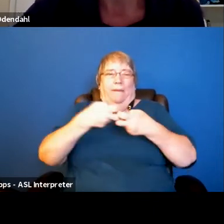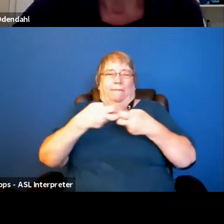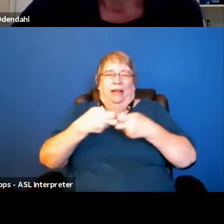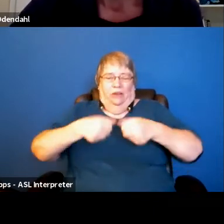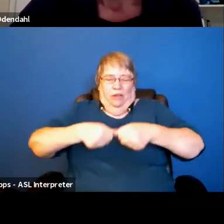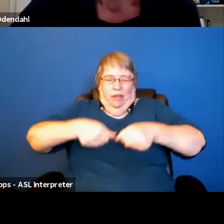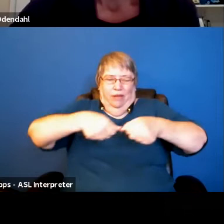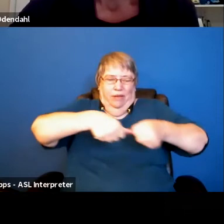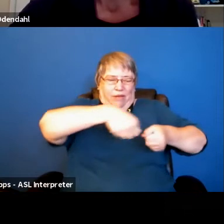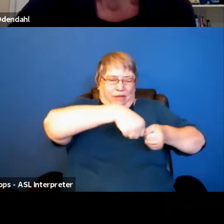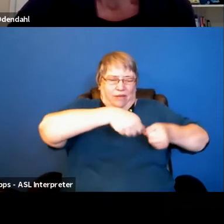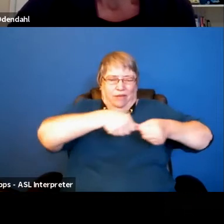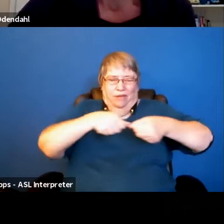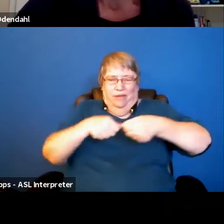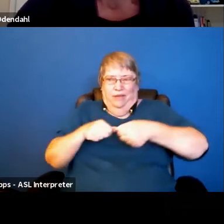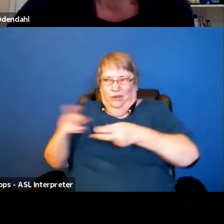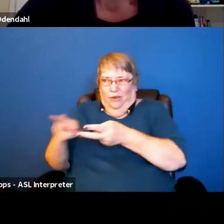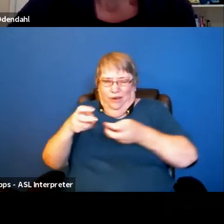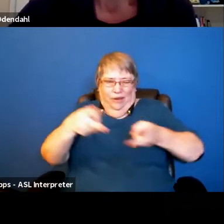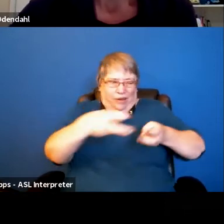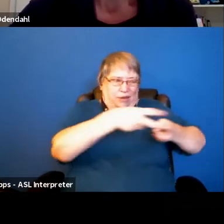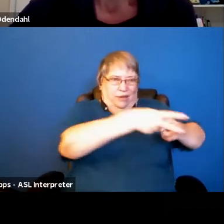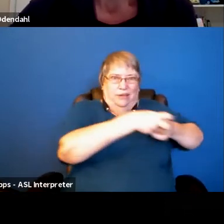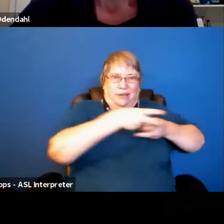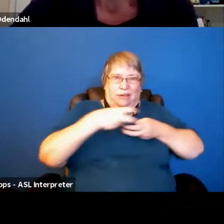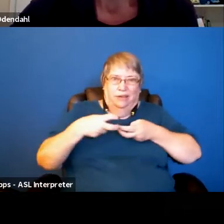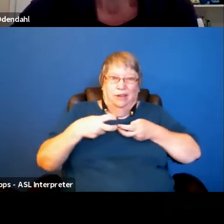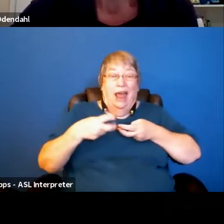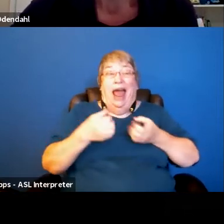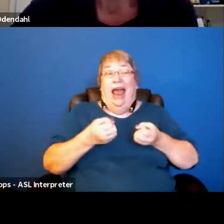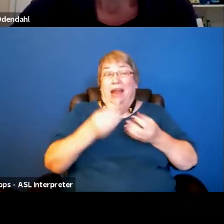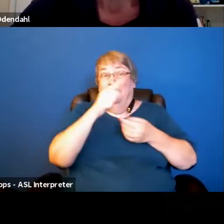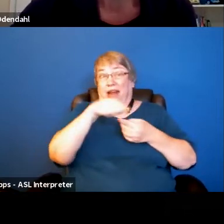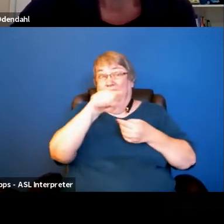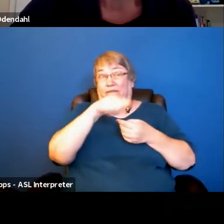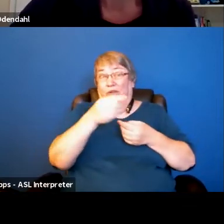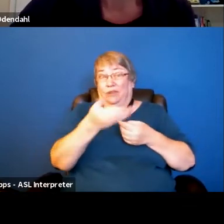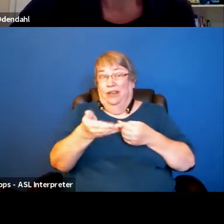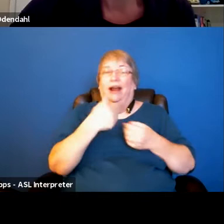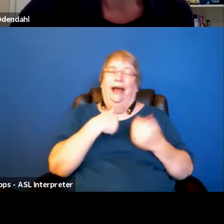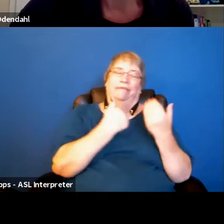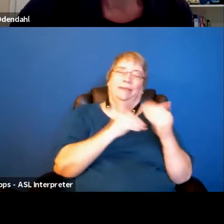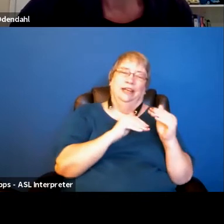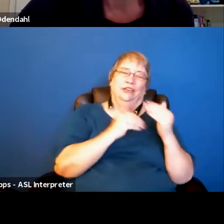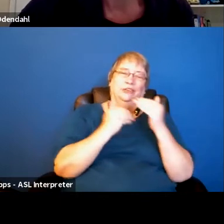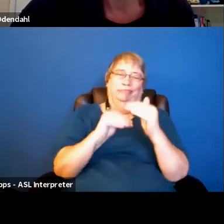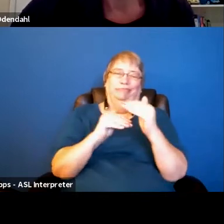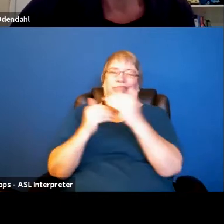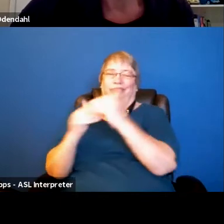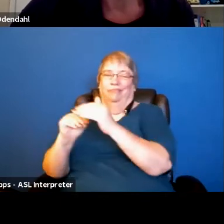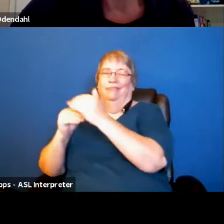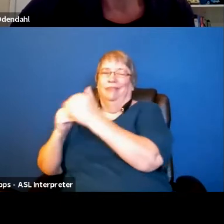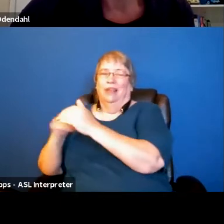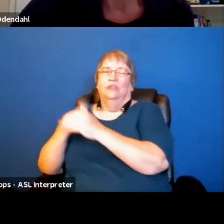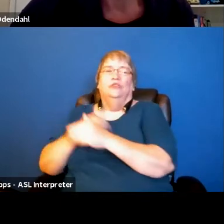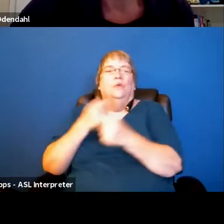system. We also recognize that many of the data sources here have limitations, and we've tried to be very clear about what